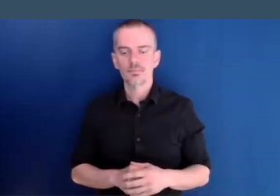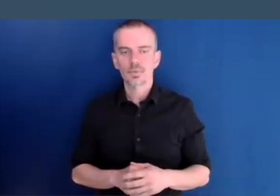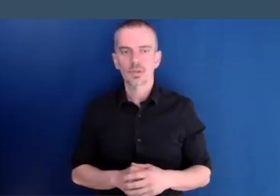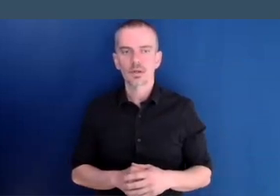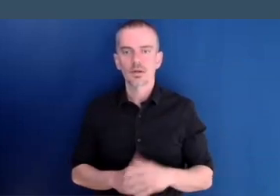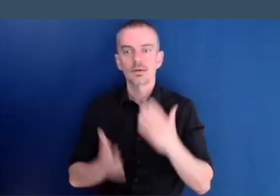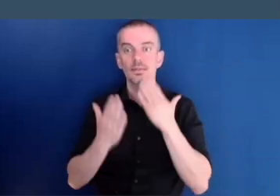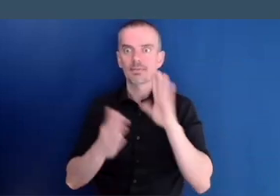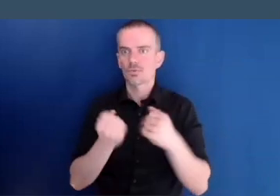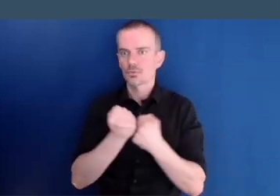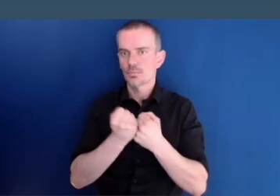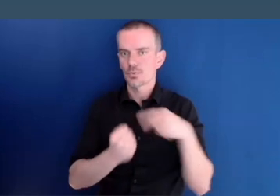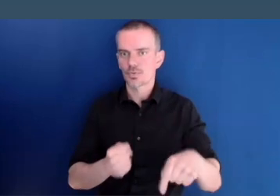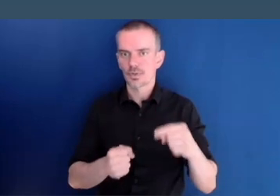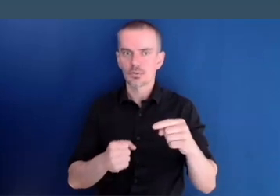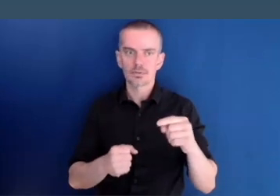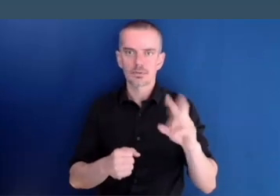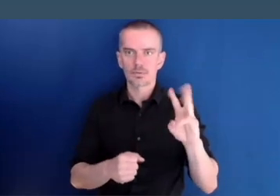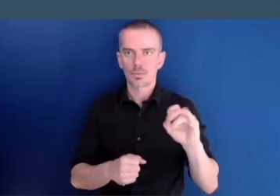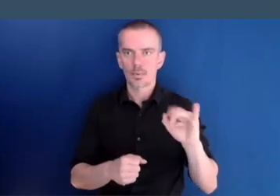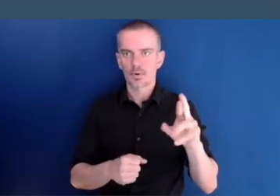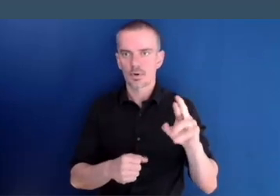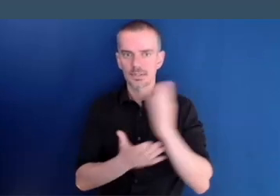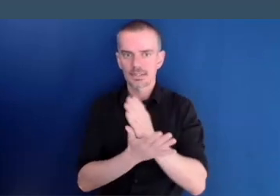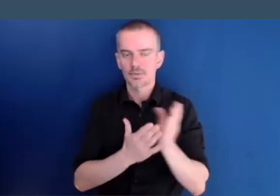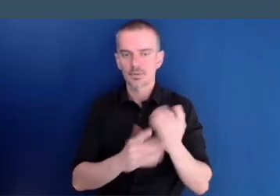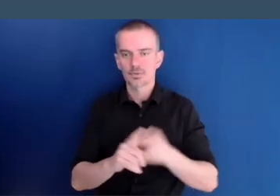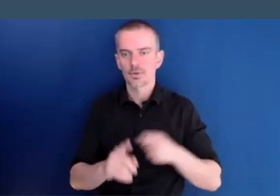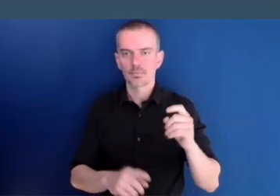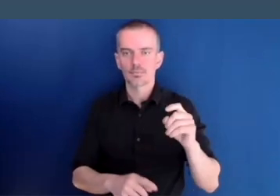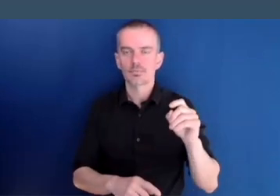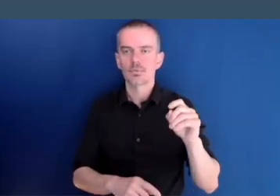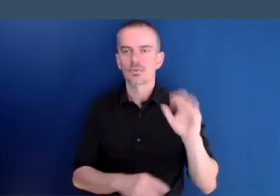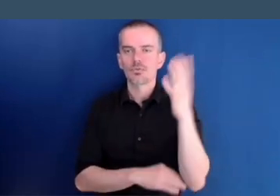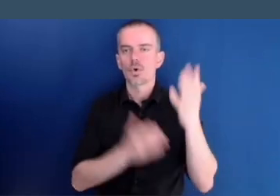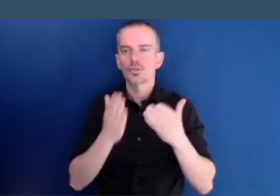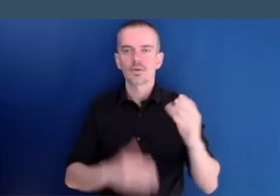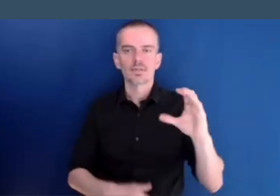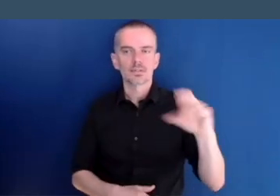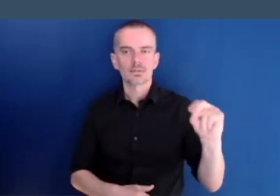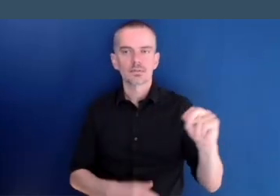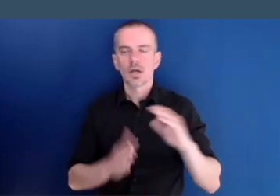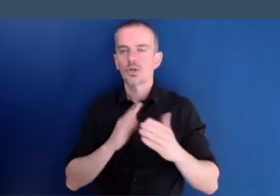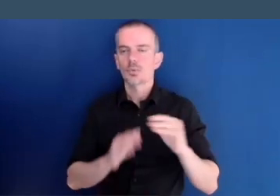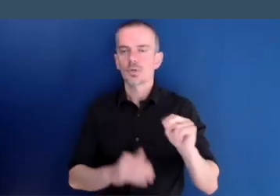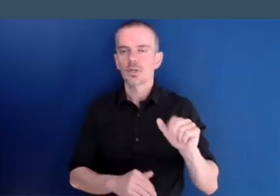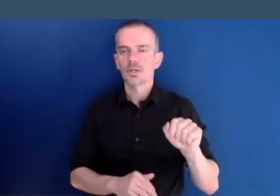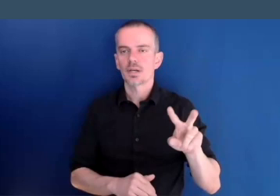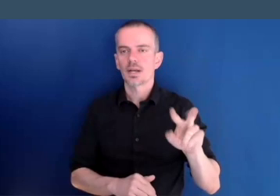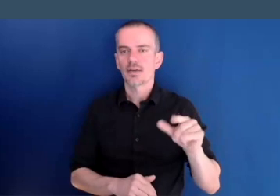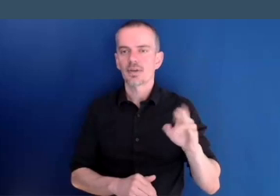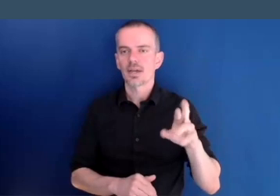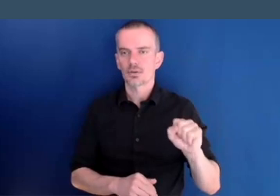for support for this webinar series from the Forest Service's Community Navigators initiative, and glad to be here with the team with